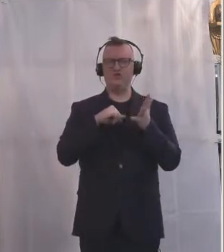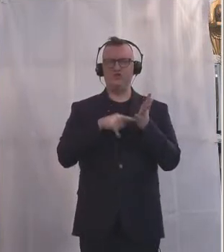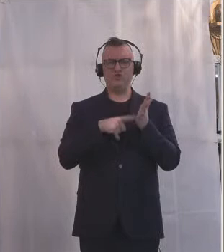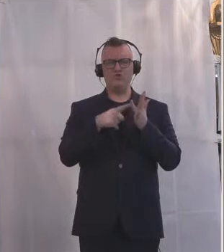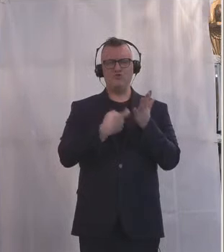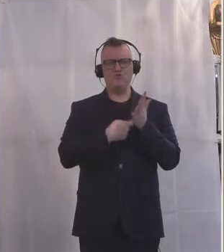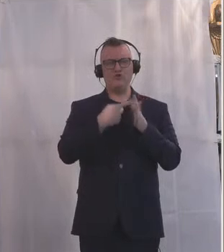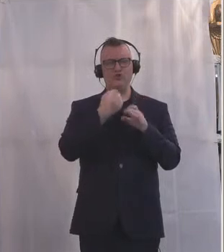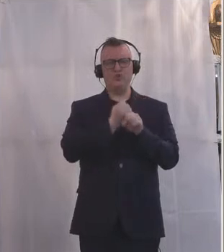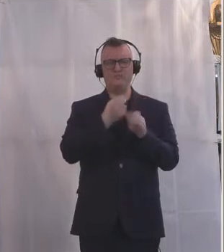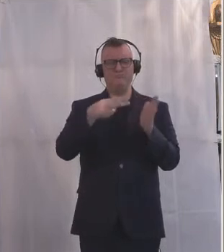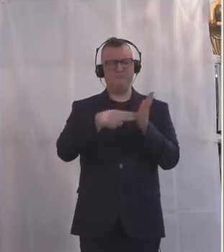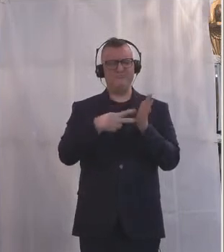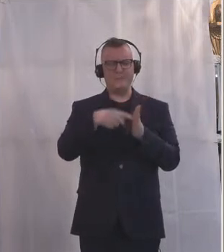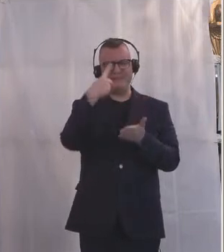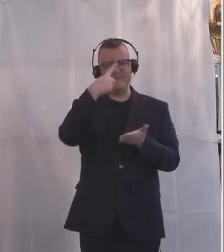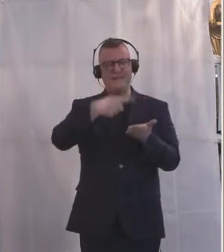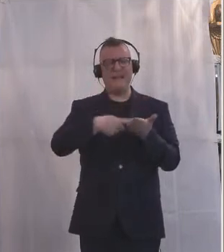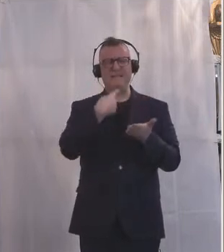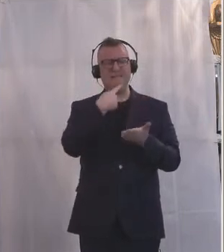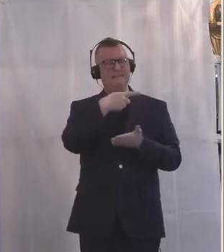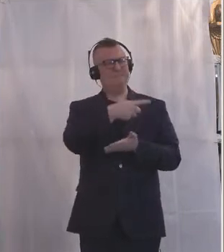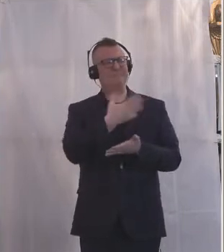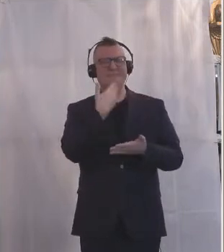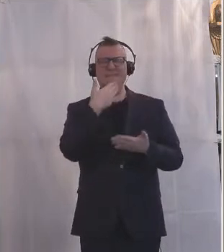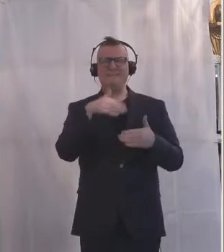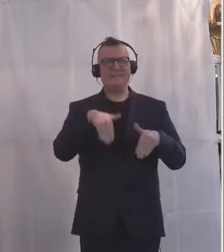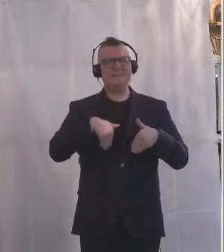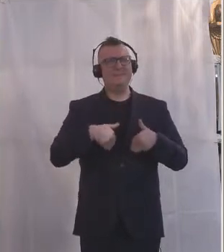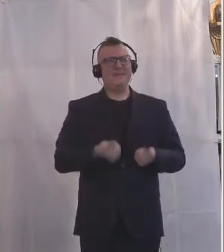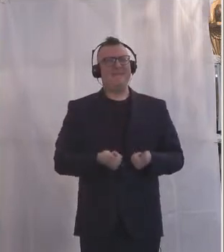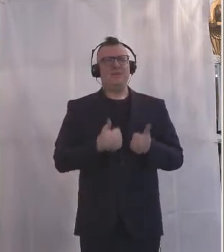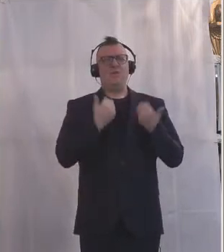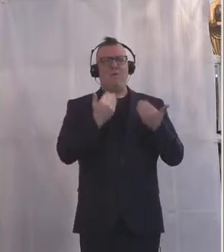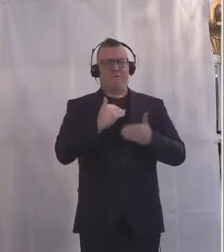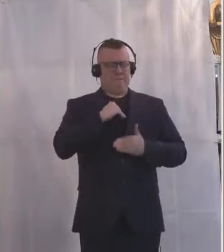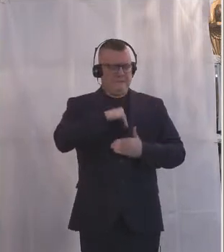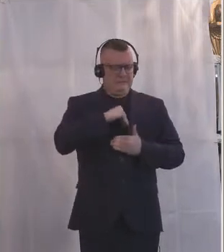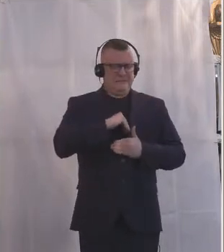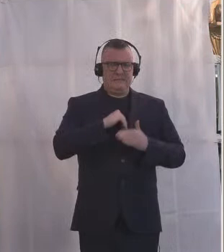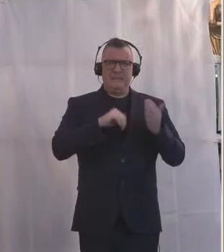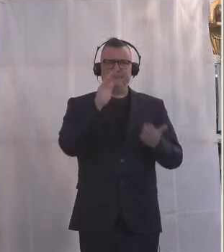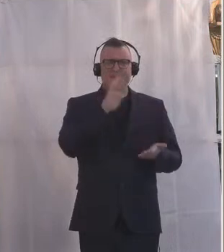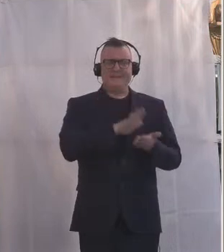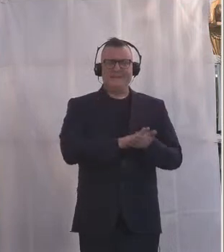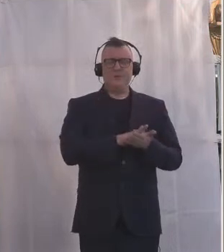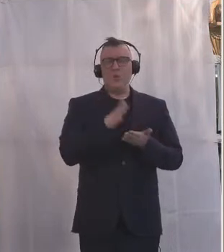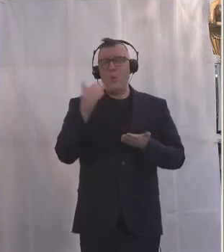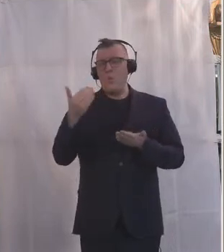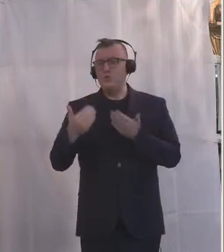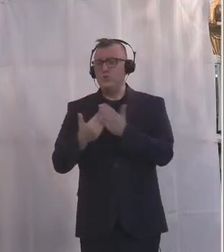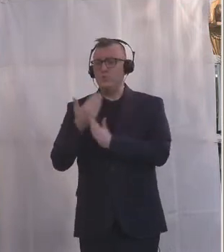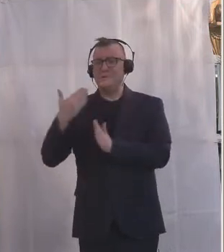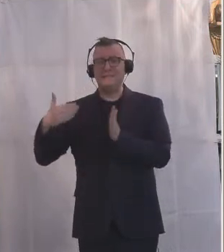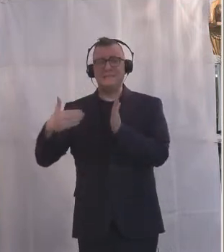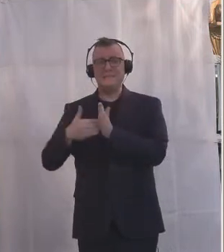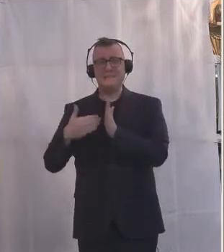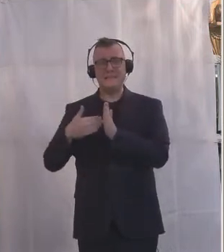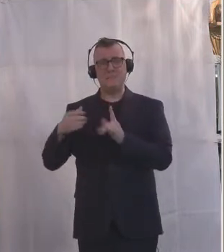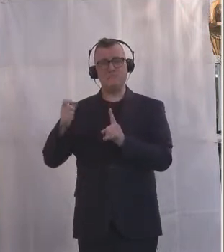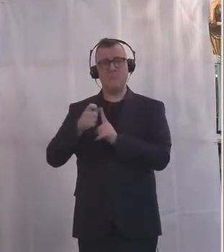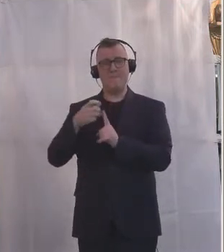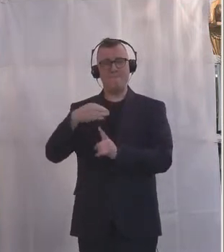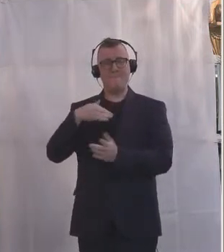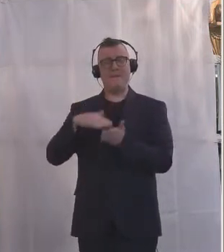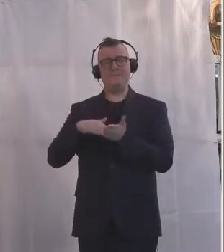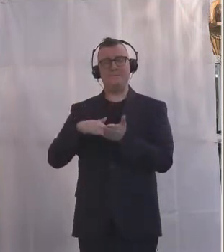did before, or Jacinda Ardern stepping down as Prime Minister of New Zealand, saying she just didn't have enough in the tank